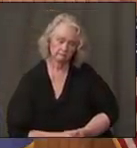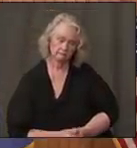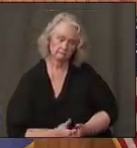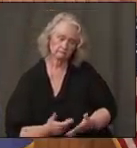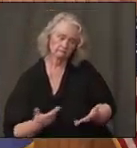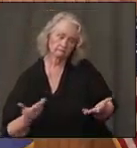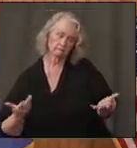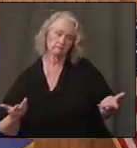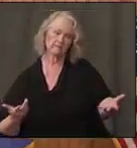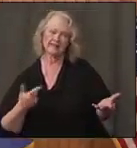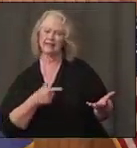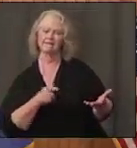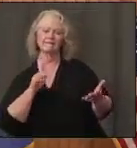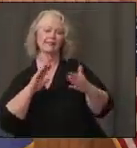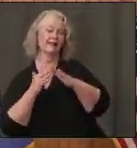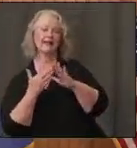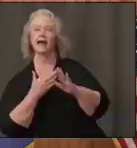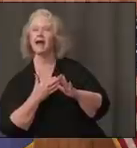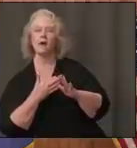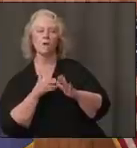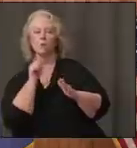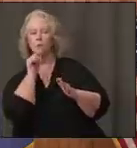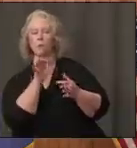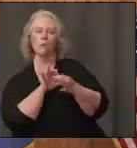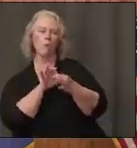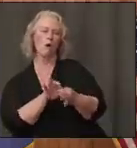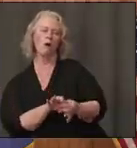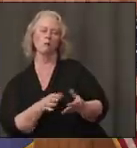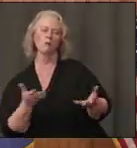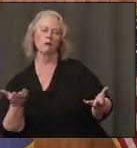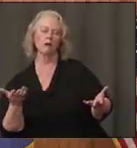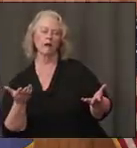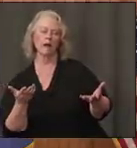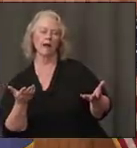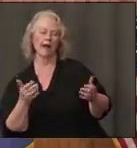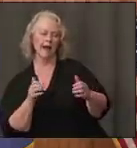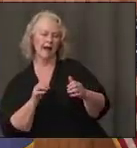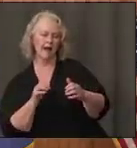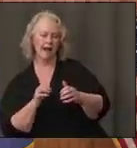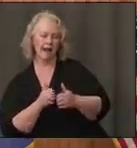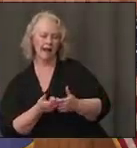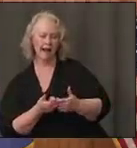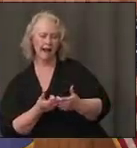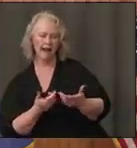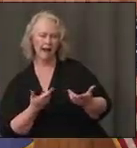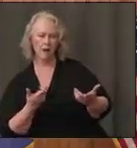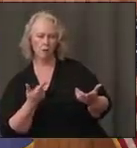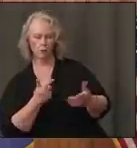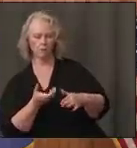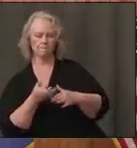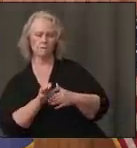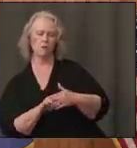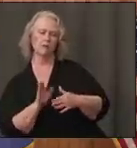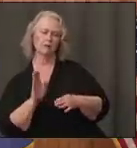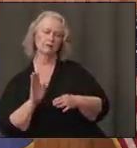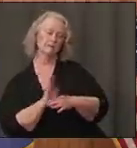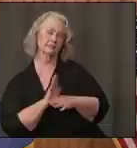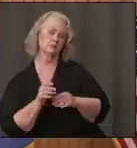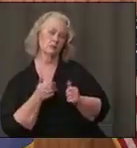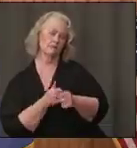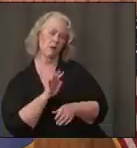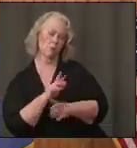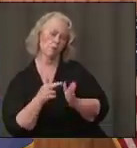If the towns don't cooperate, how do you get businesses to comply? How do you force them to follow the